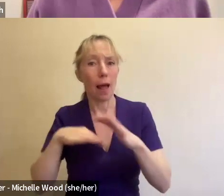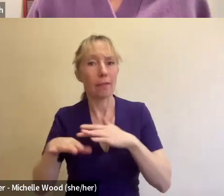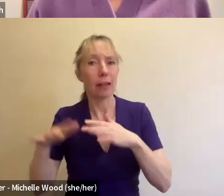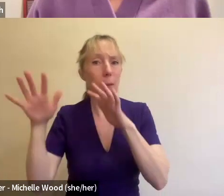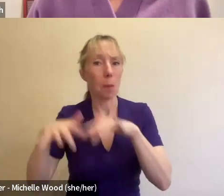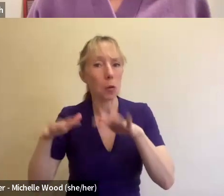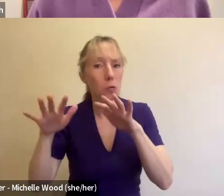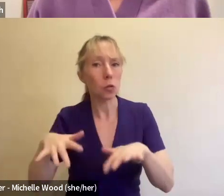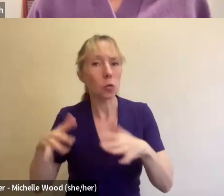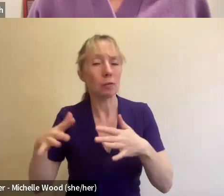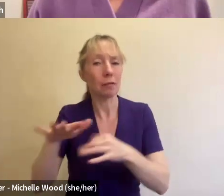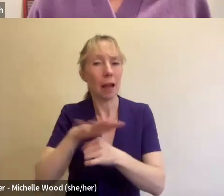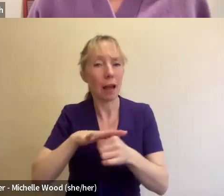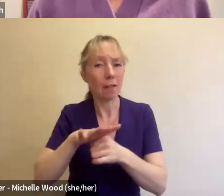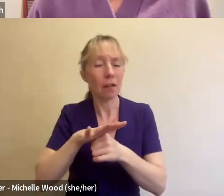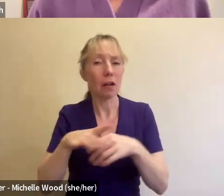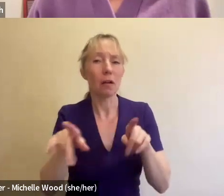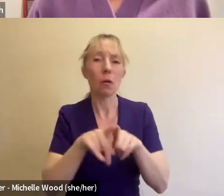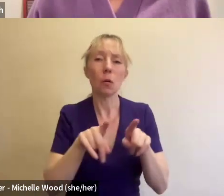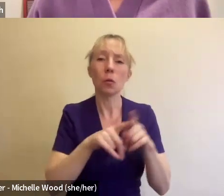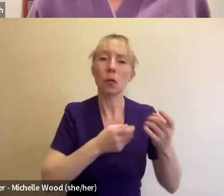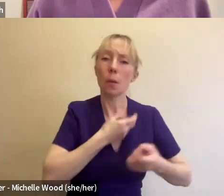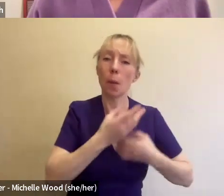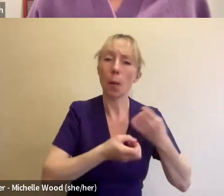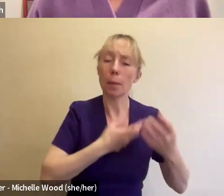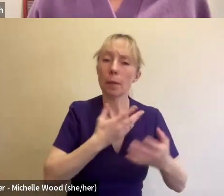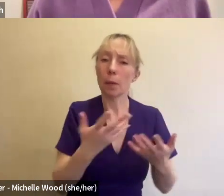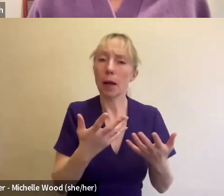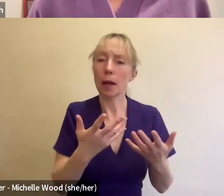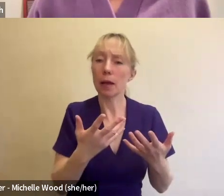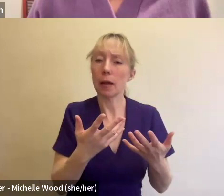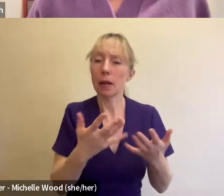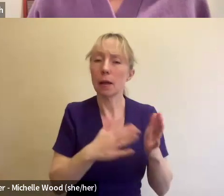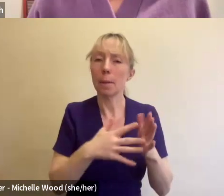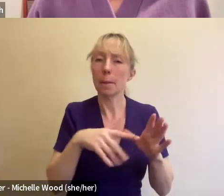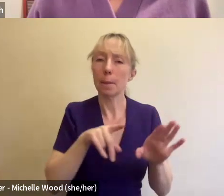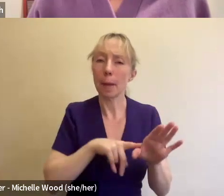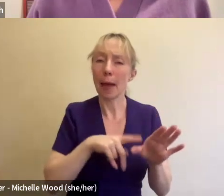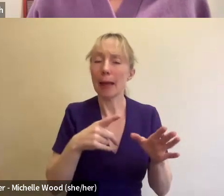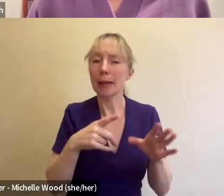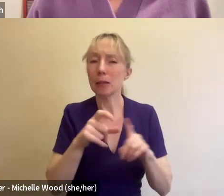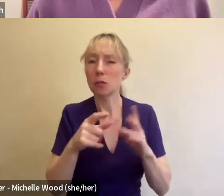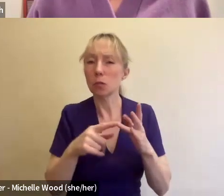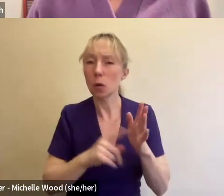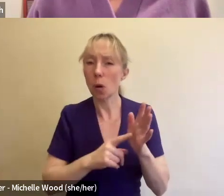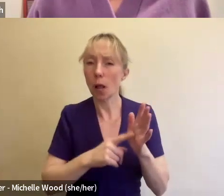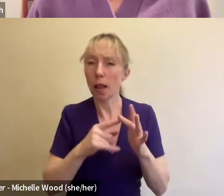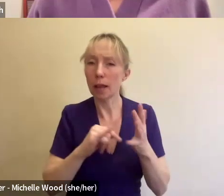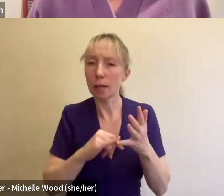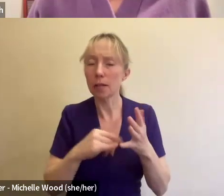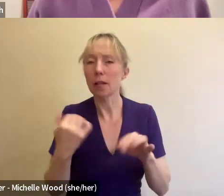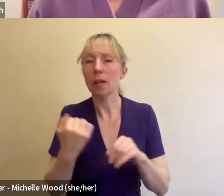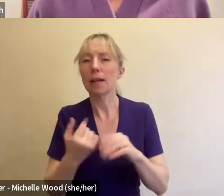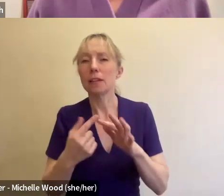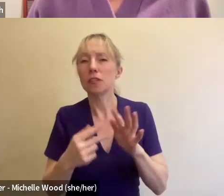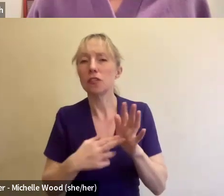area. And then there's also poems like by May Dollis and uh Genevieve